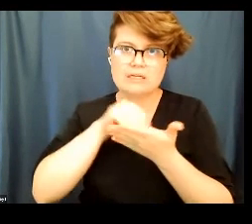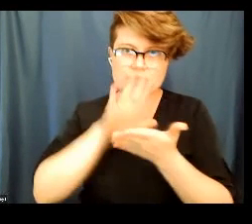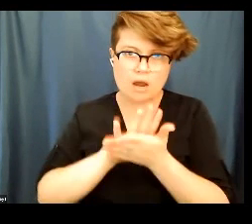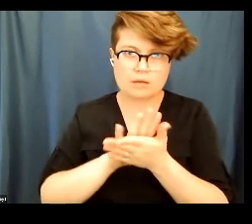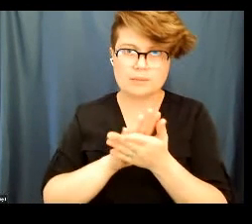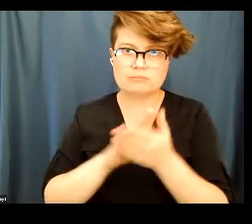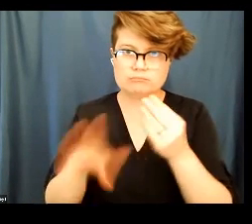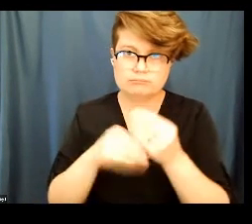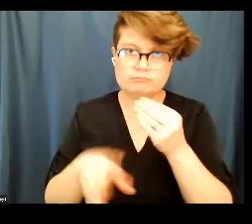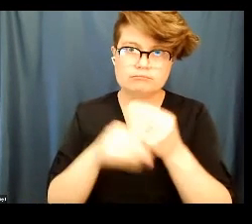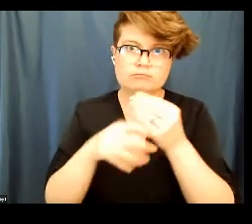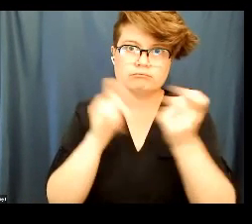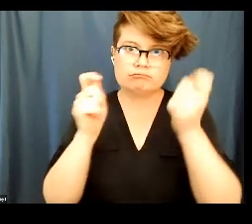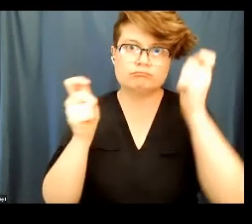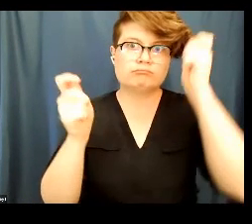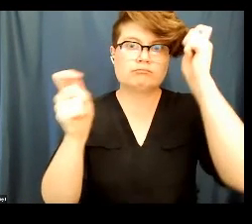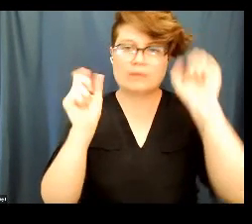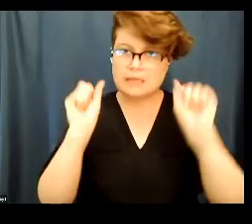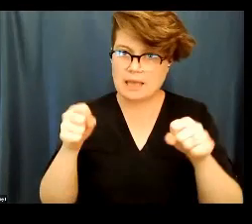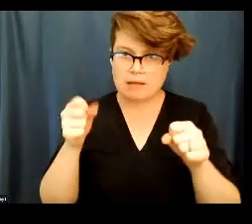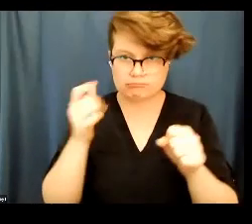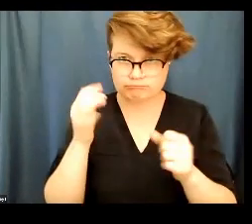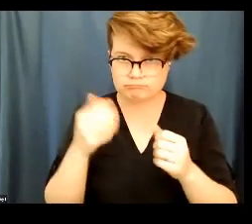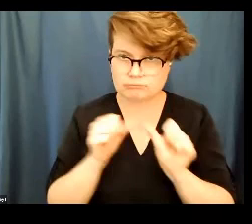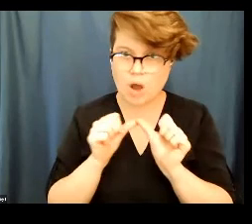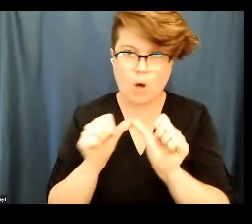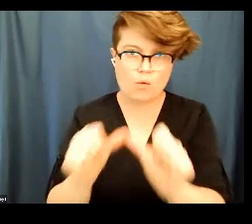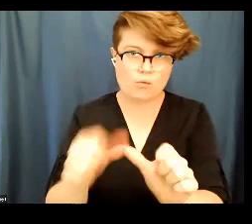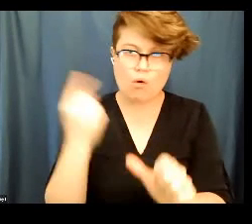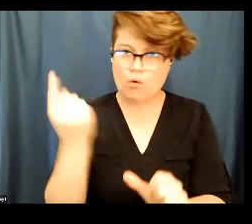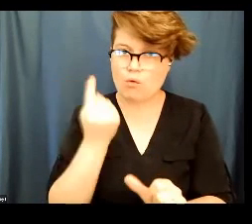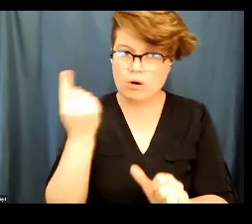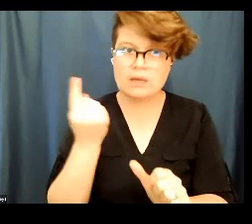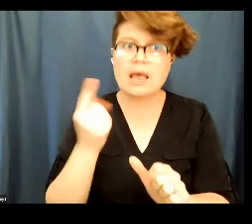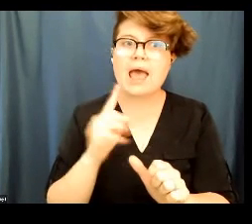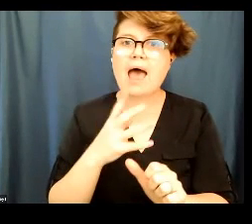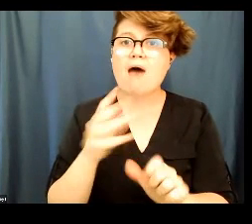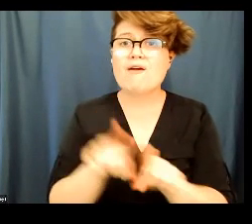used and followed really by our SART.